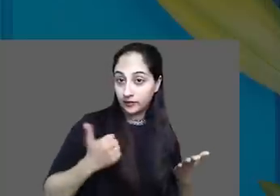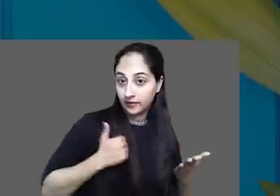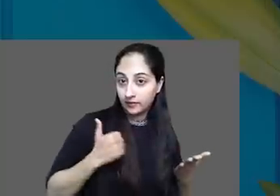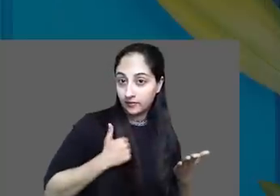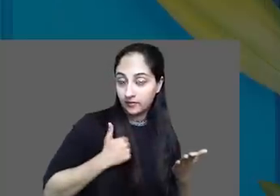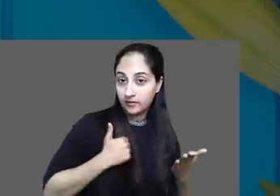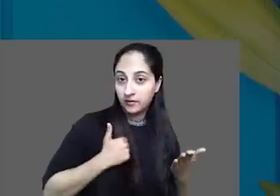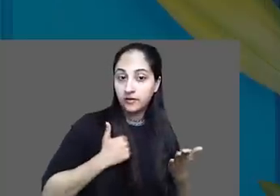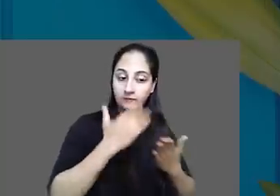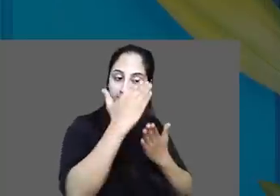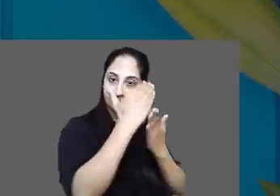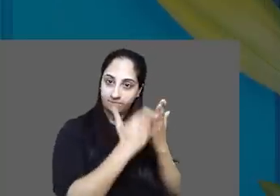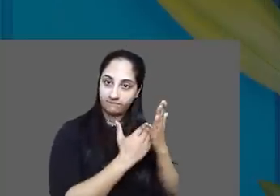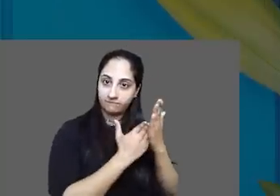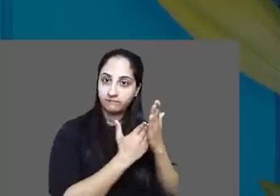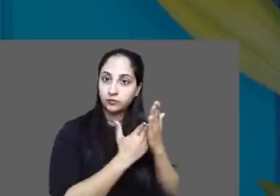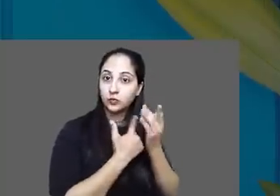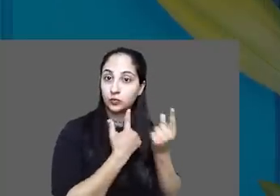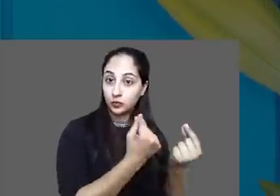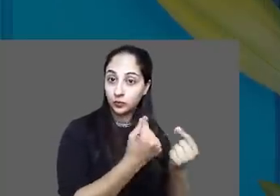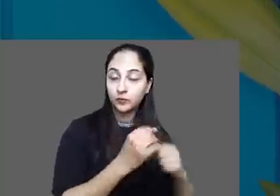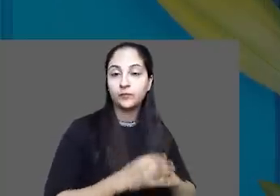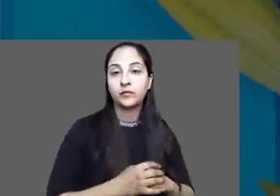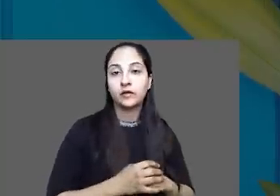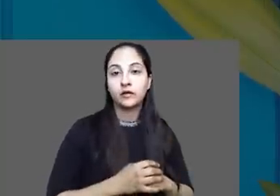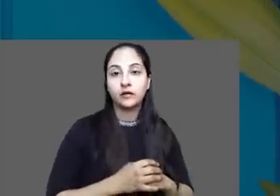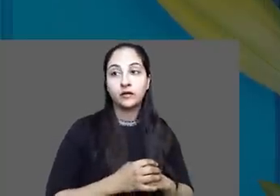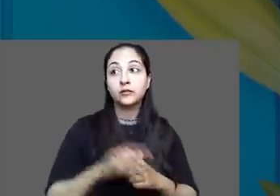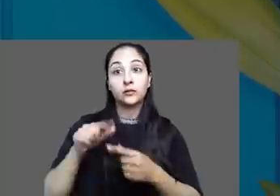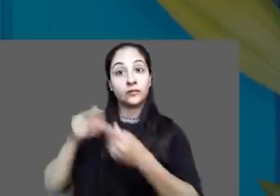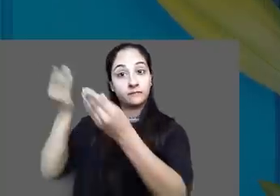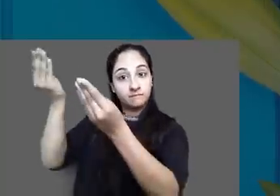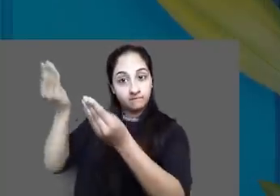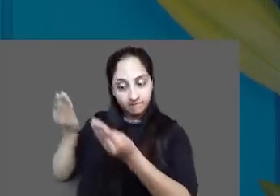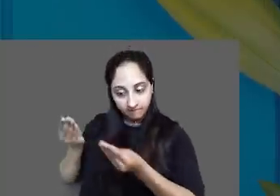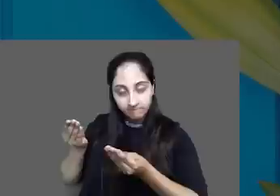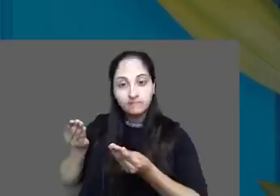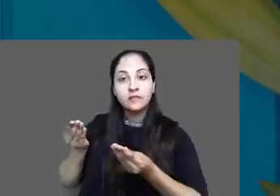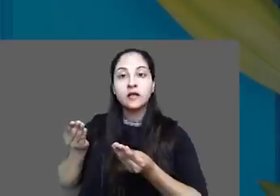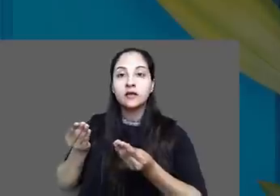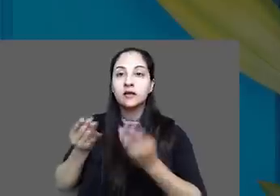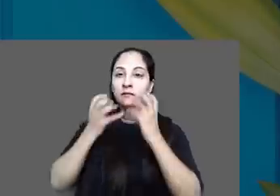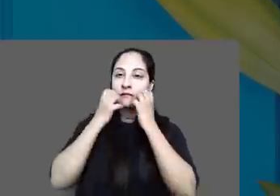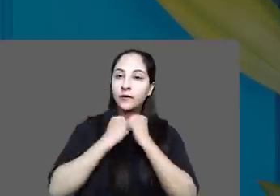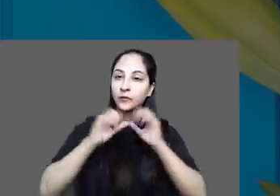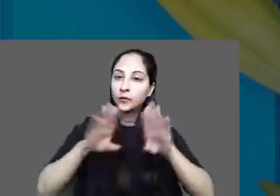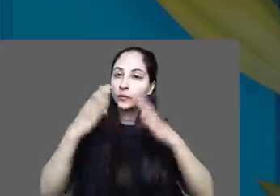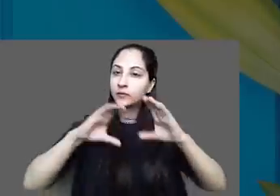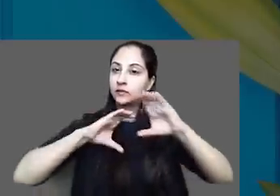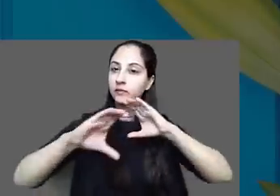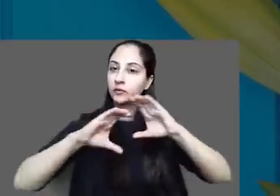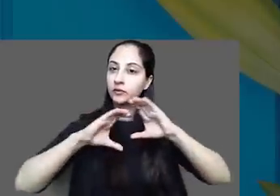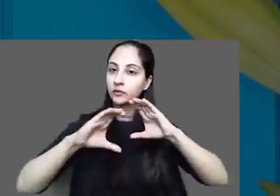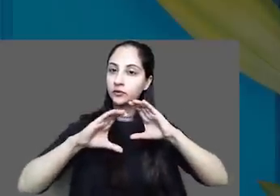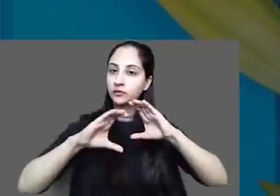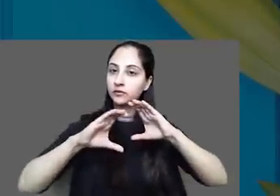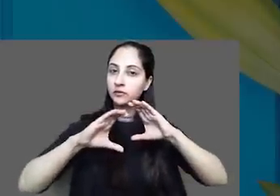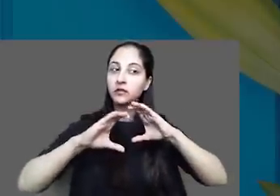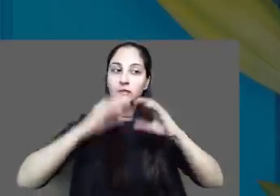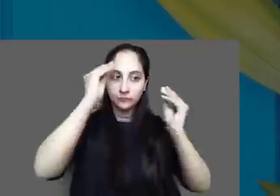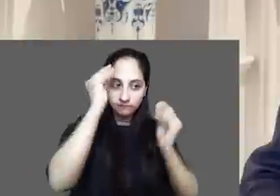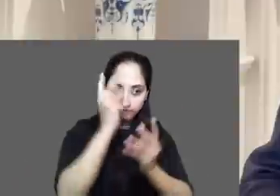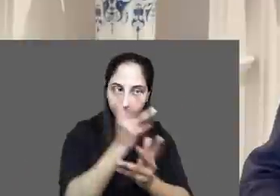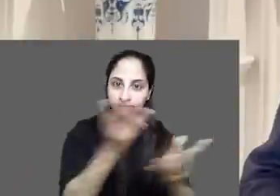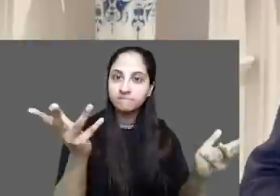isolated in their thinking and become isolated. We were worrying all the time about every segment